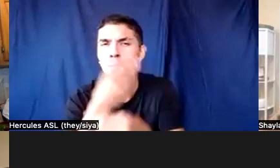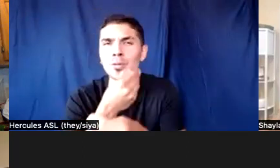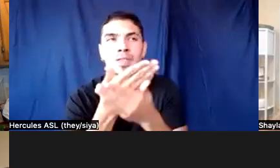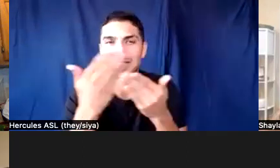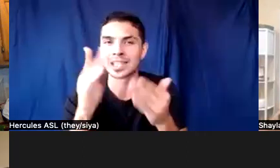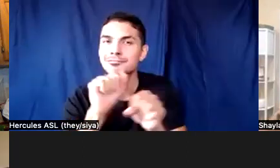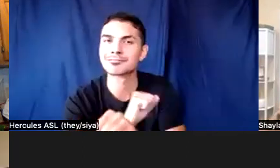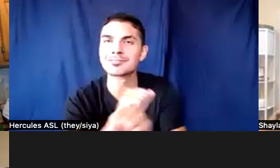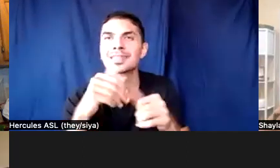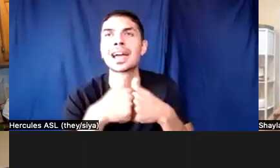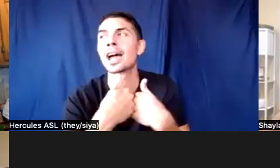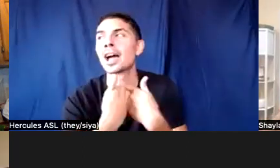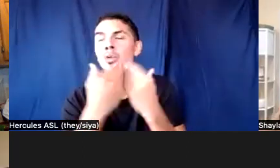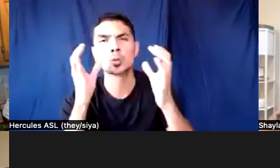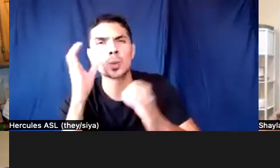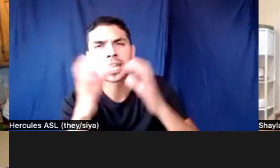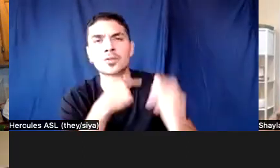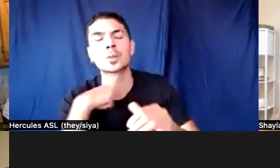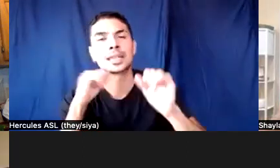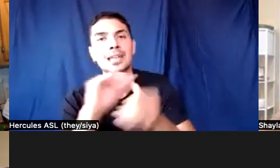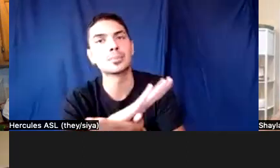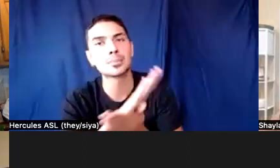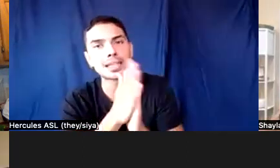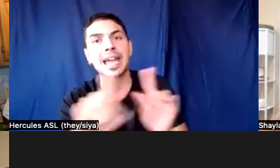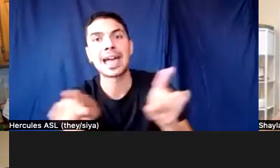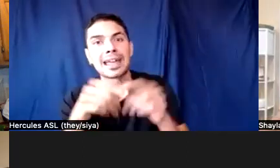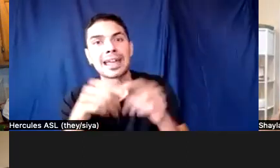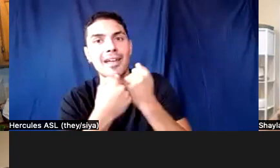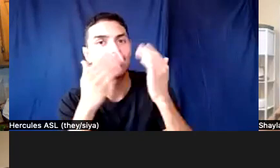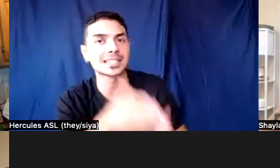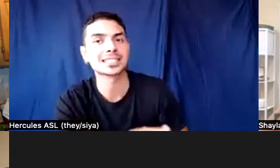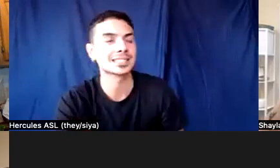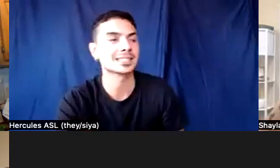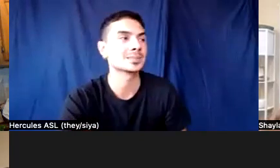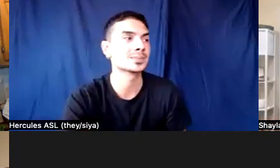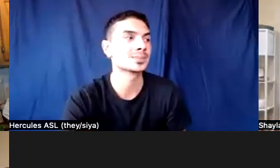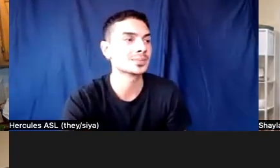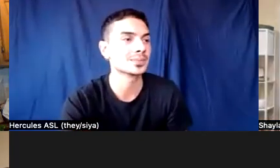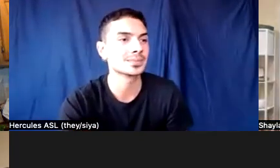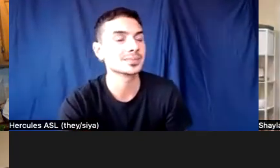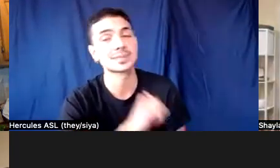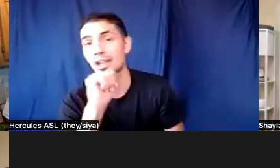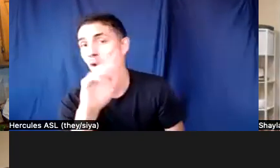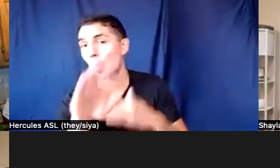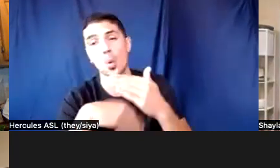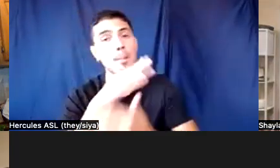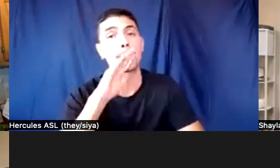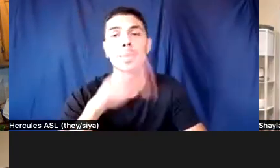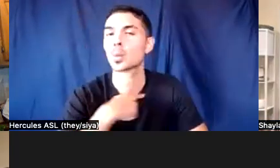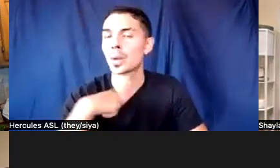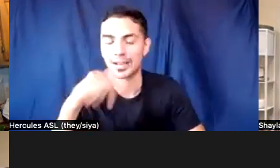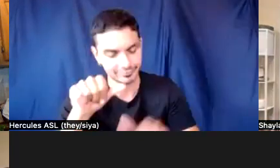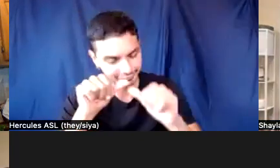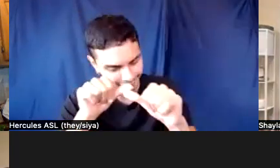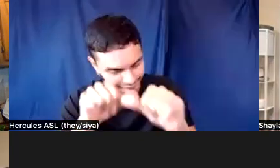and how creative we can be as advocates. It's not all bad. We'd have to keep working, you know,